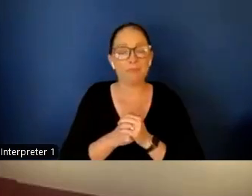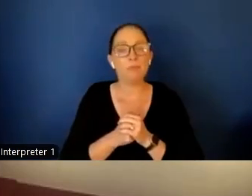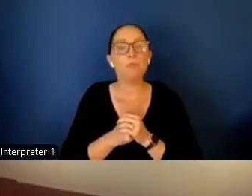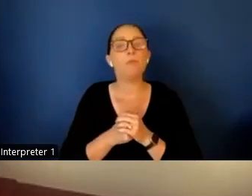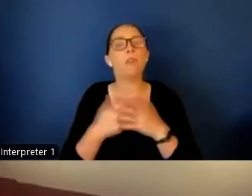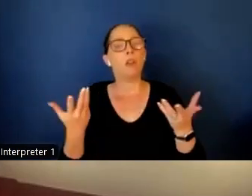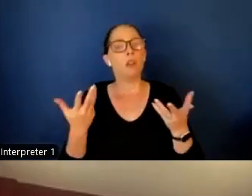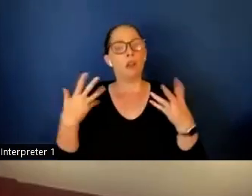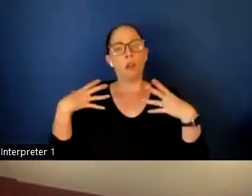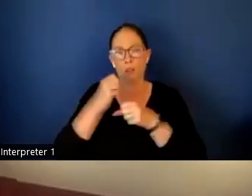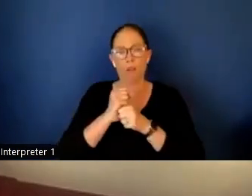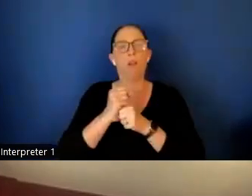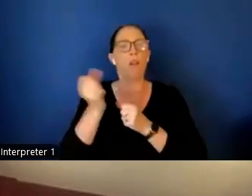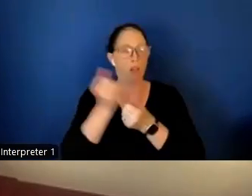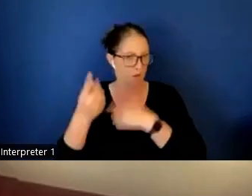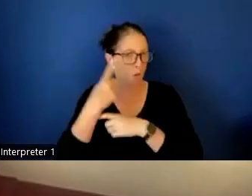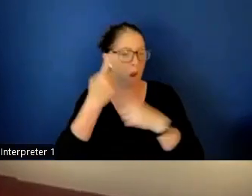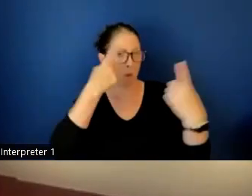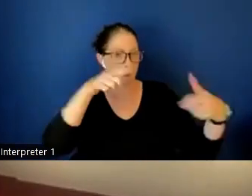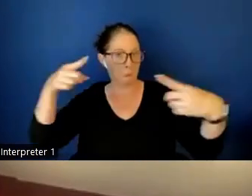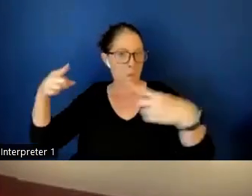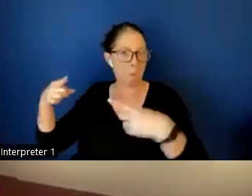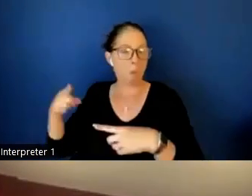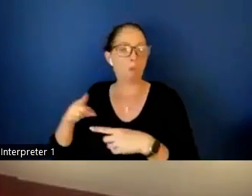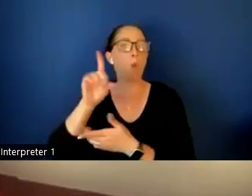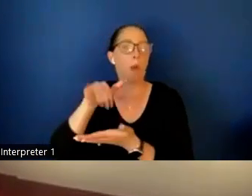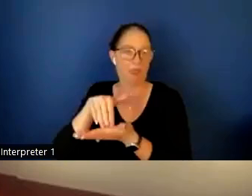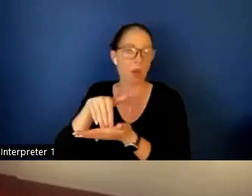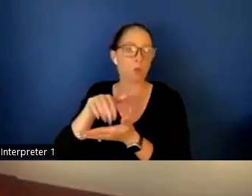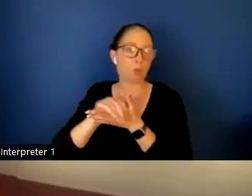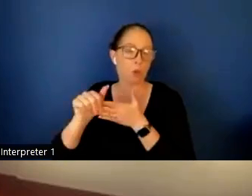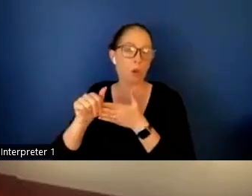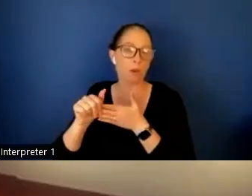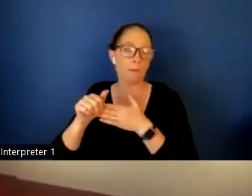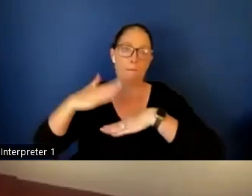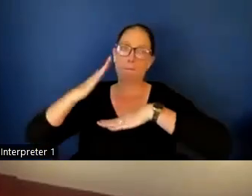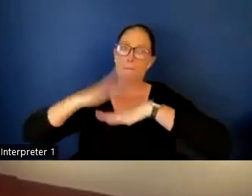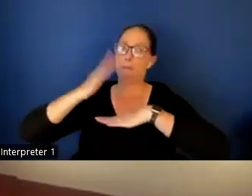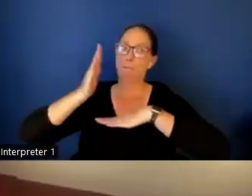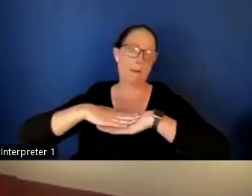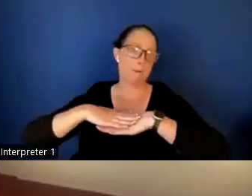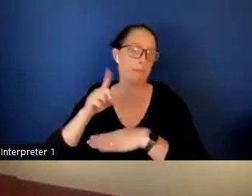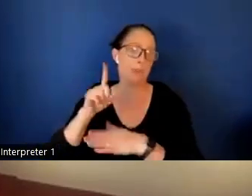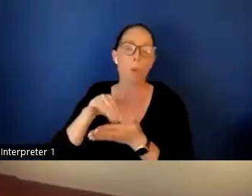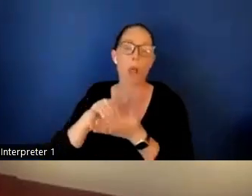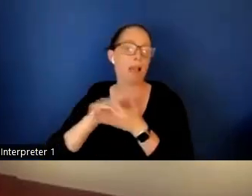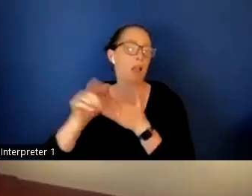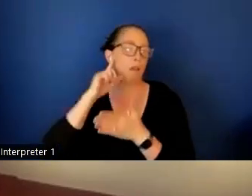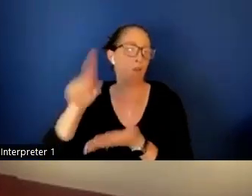pretty much across the board, they all agreed that 1,000 would be the bare minimum for what would be helpful per